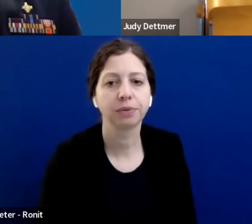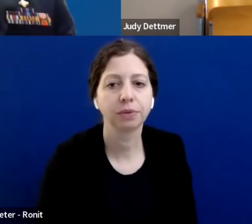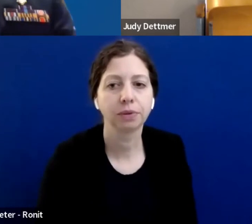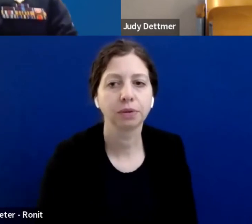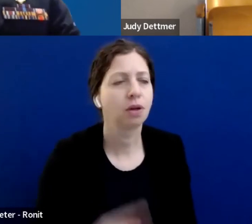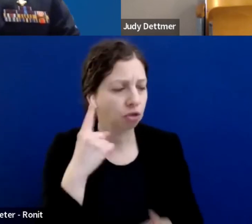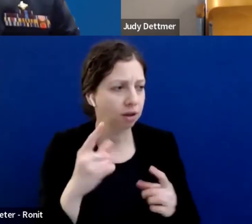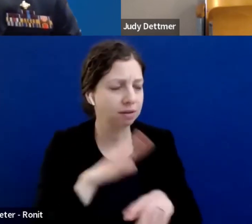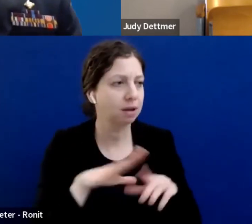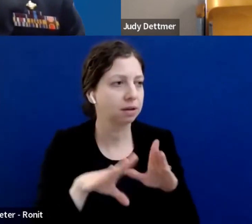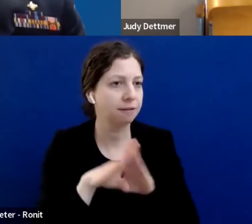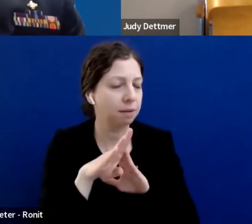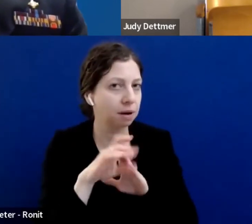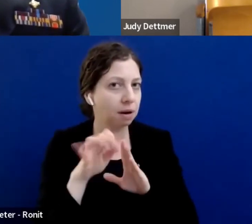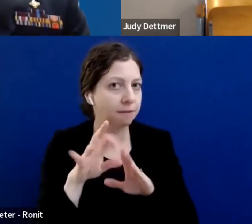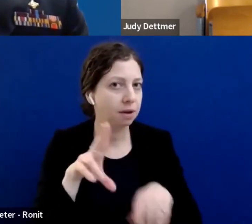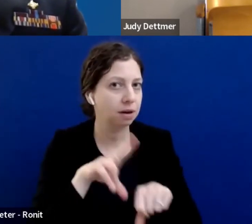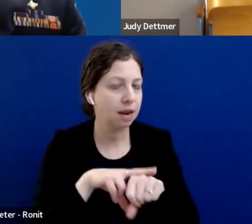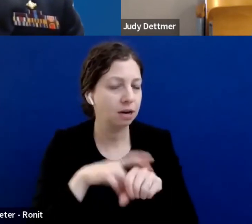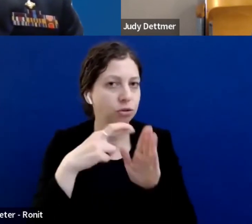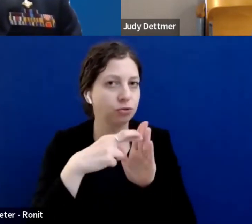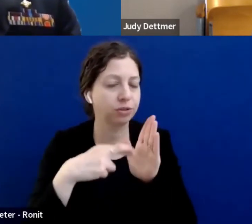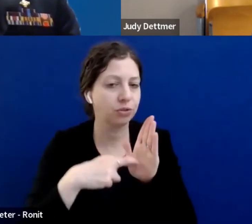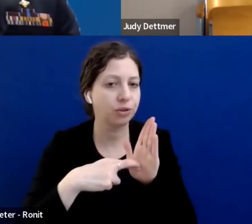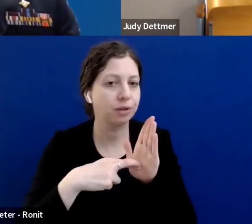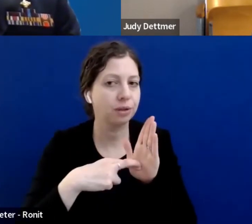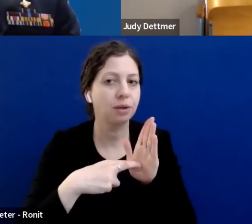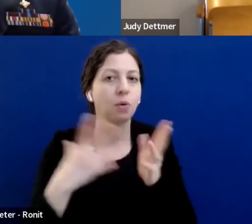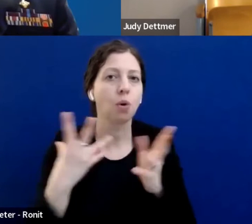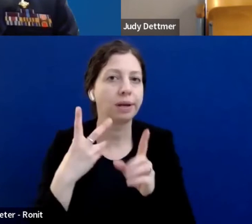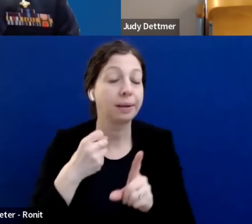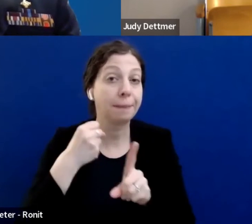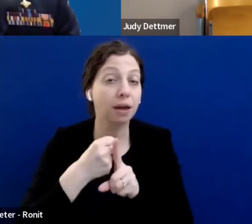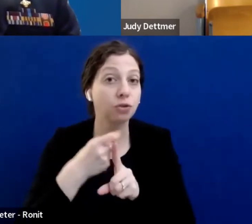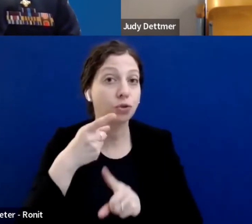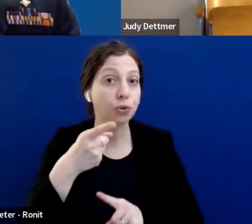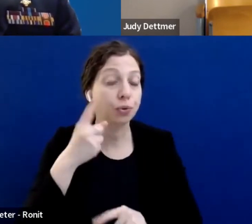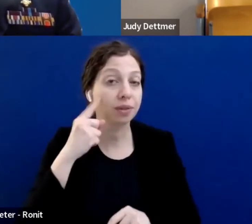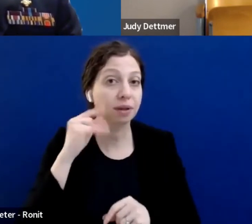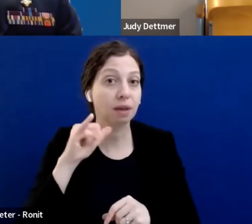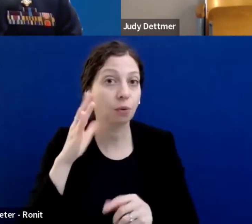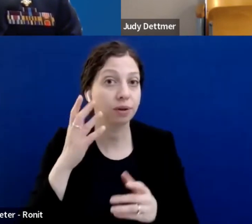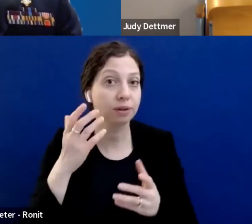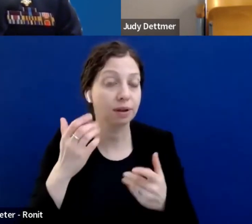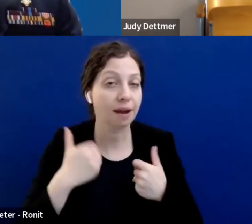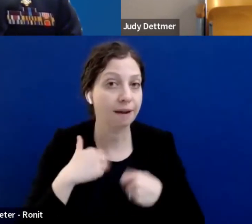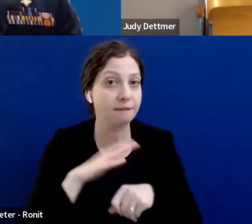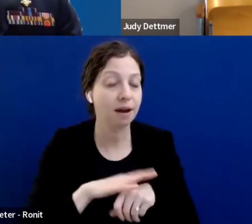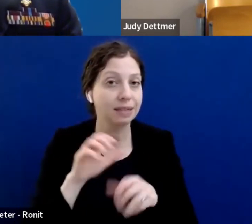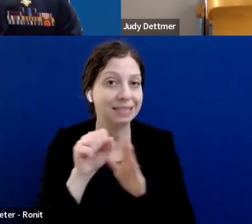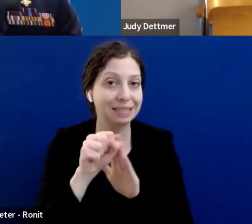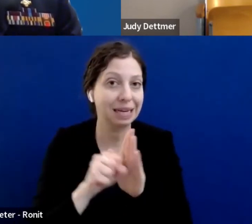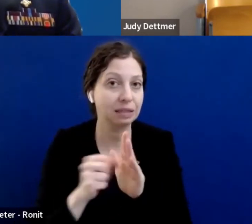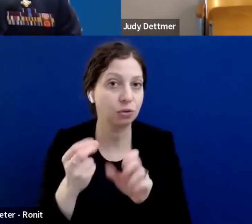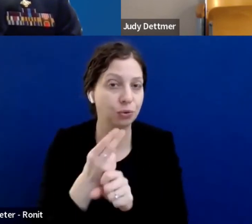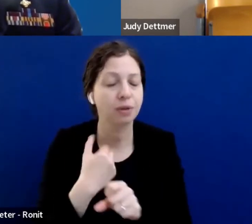on development of a national registry. What impacts do you think that will have on states' use? And I know there's